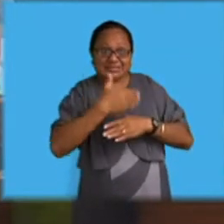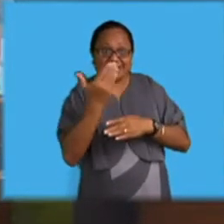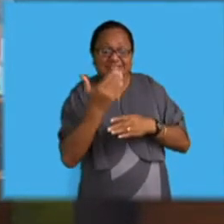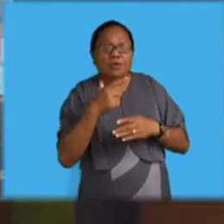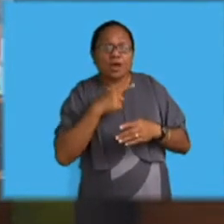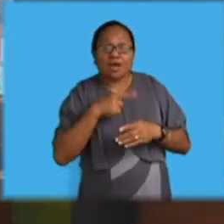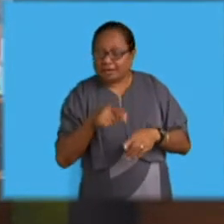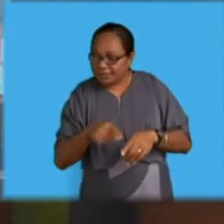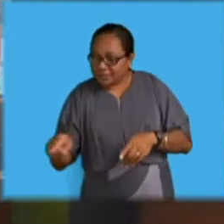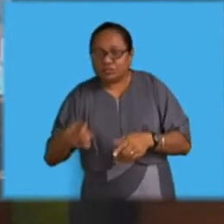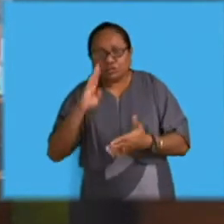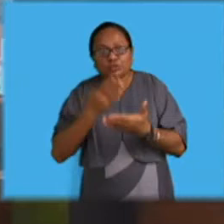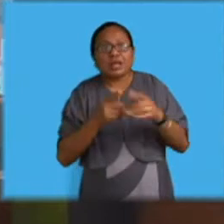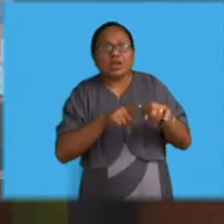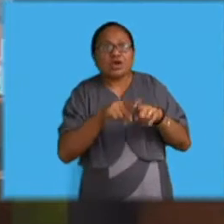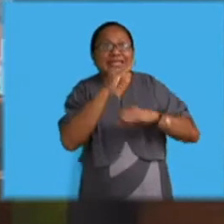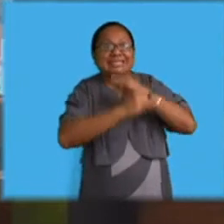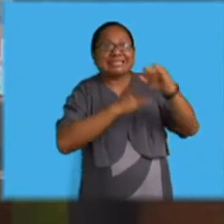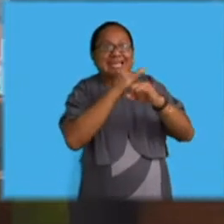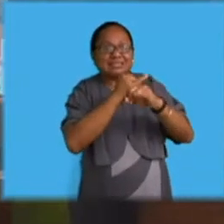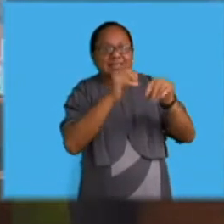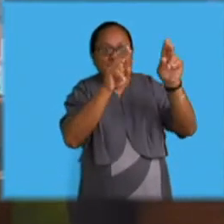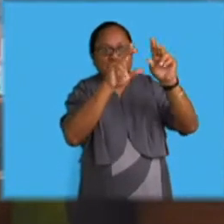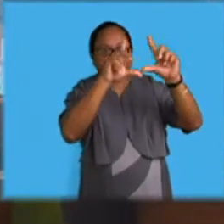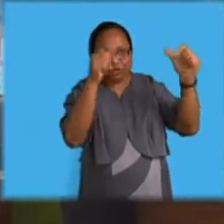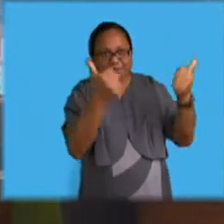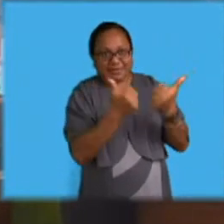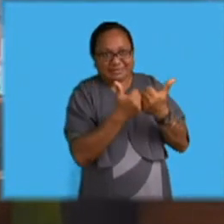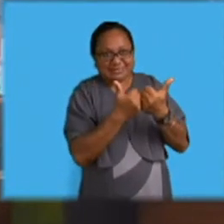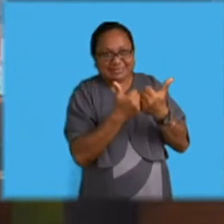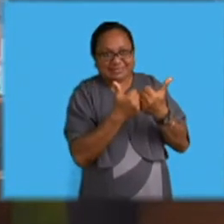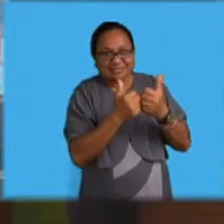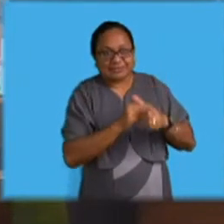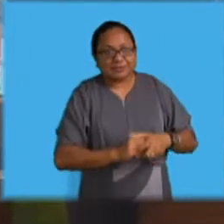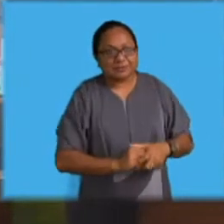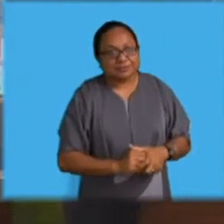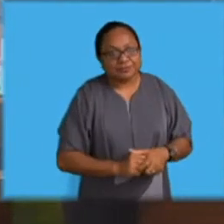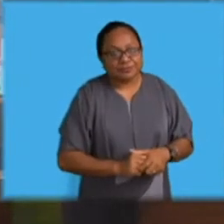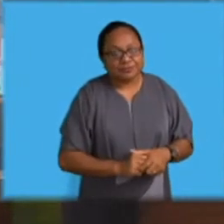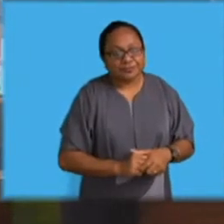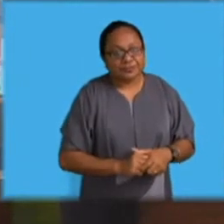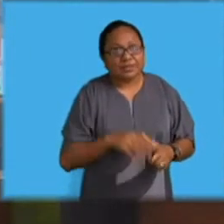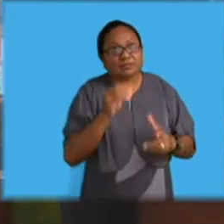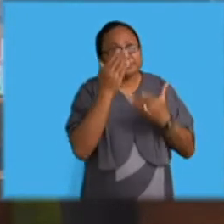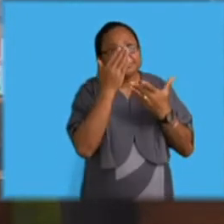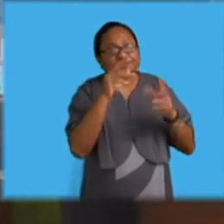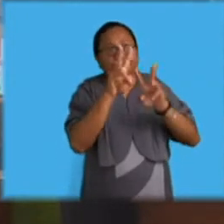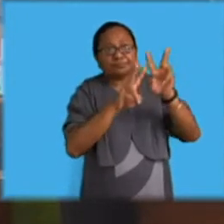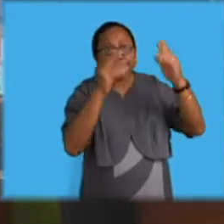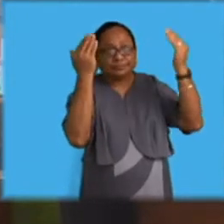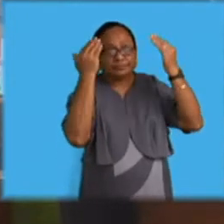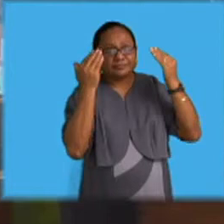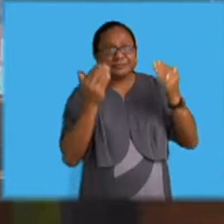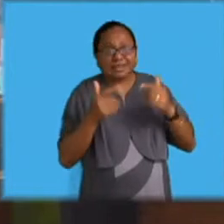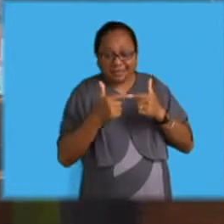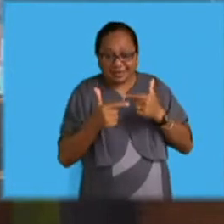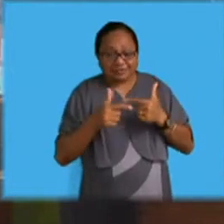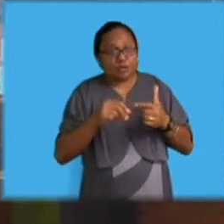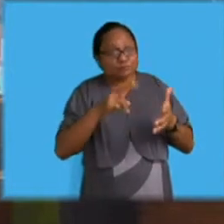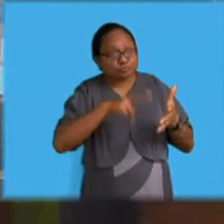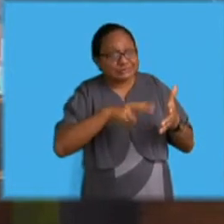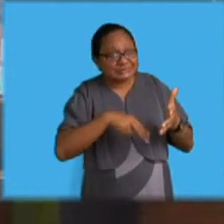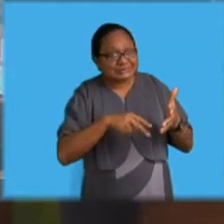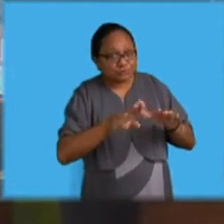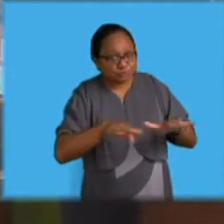international conventions and responsibilities of both the country and themselves. Honorable Deputy Speaker, I believe the level of reading these children